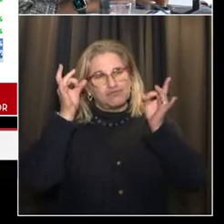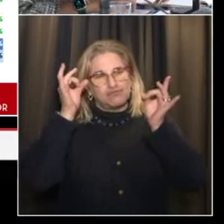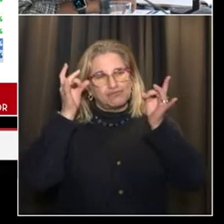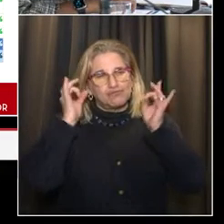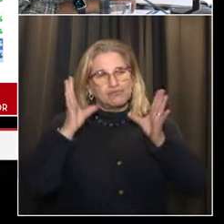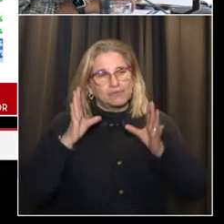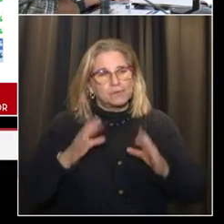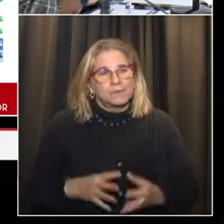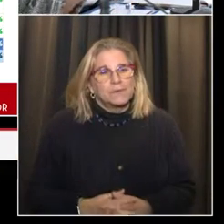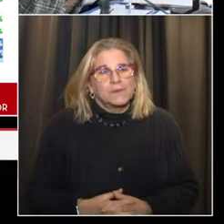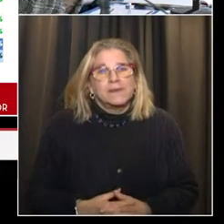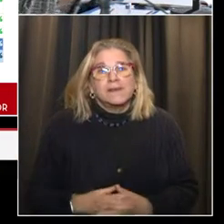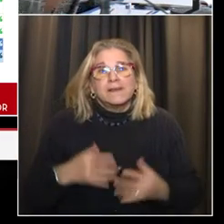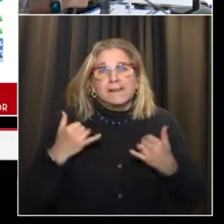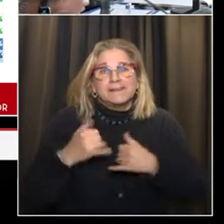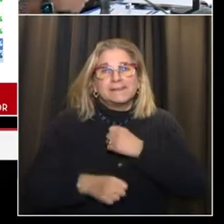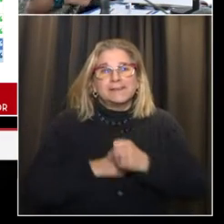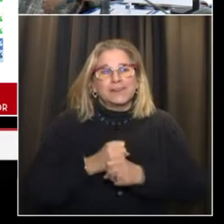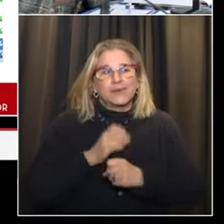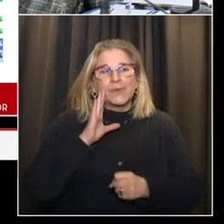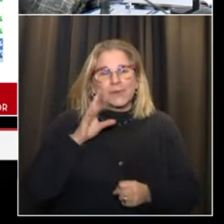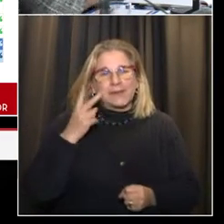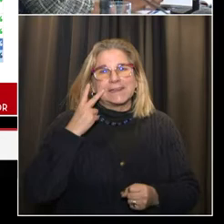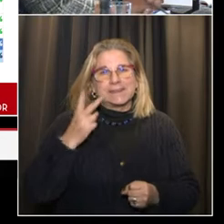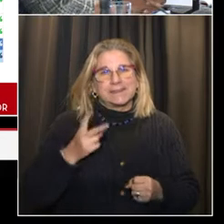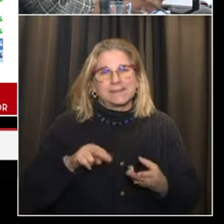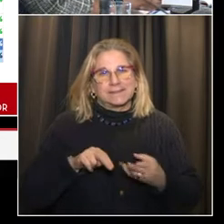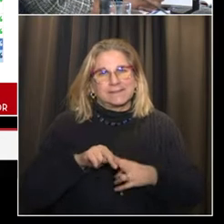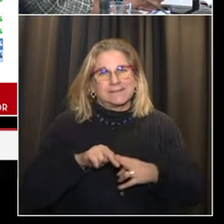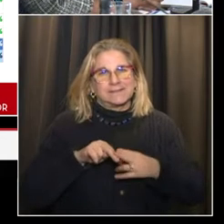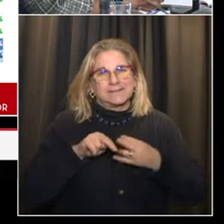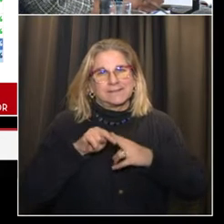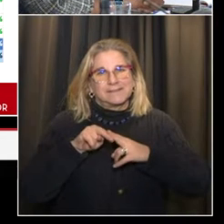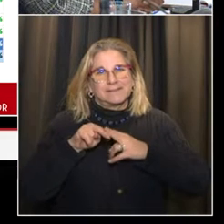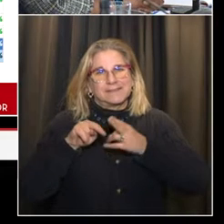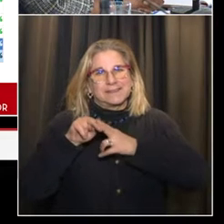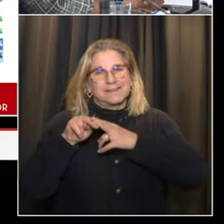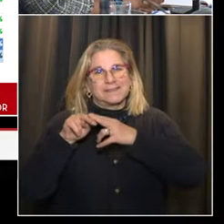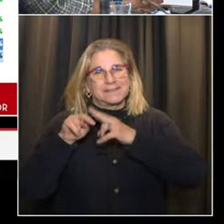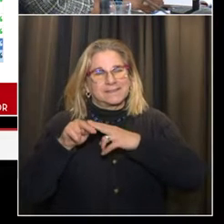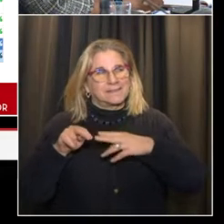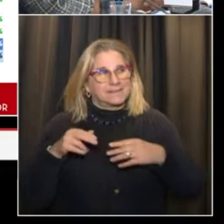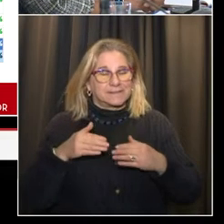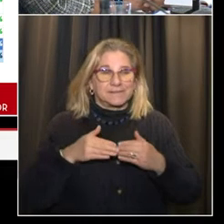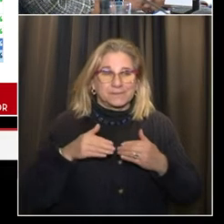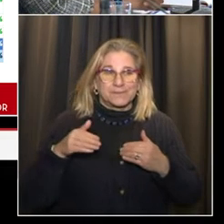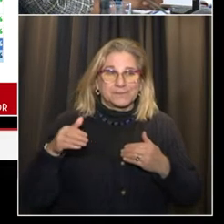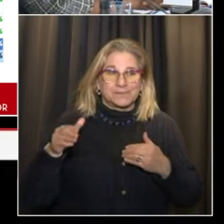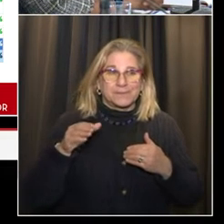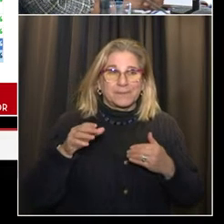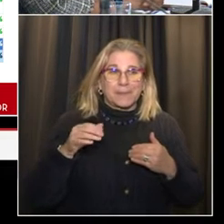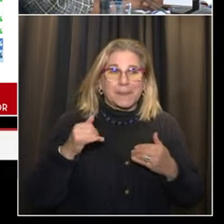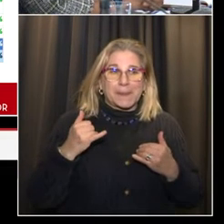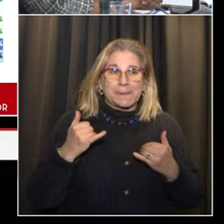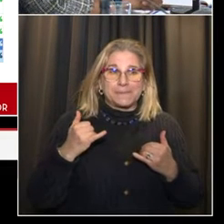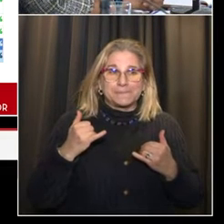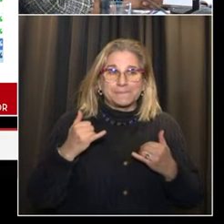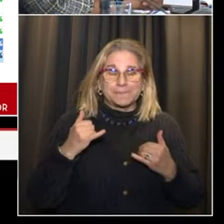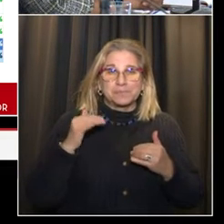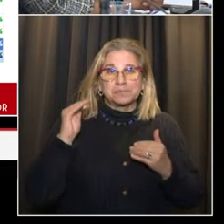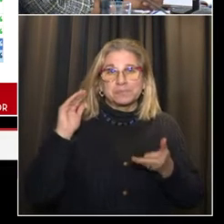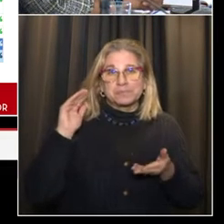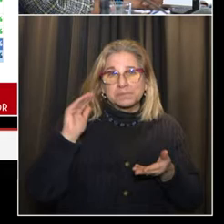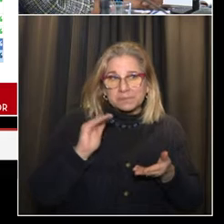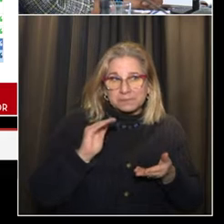those trends. And so through yesterday, you can see that we're down 6% in violent crime. We are